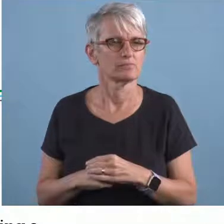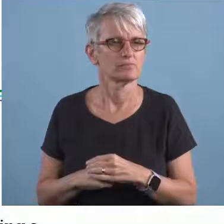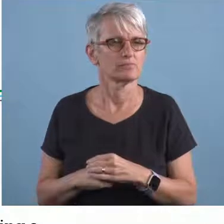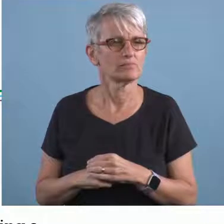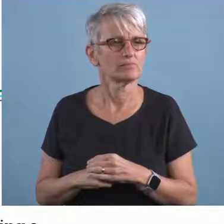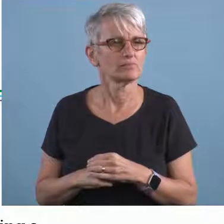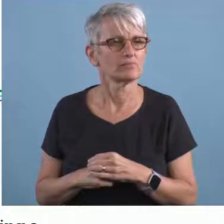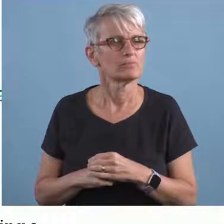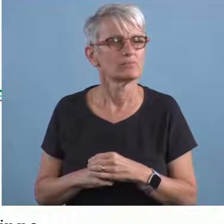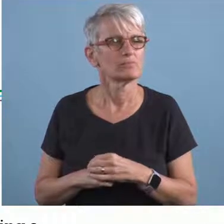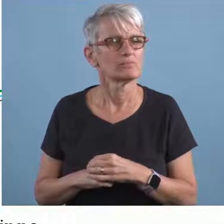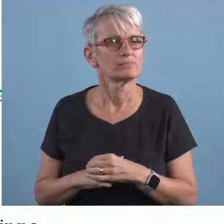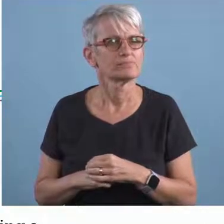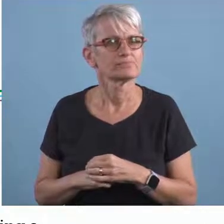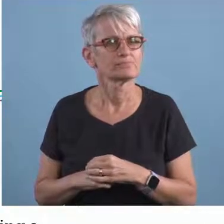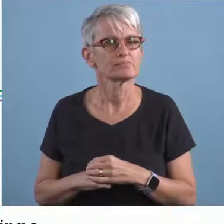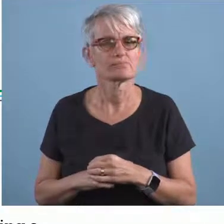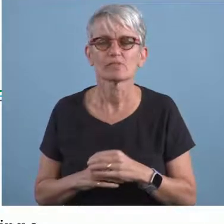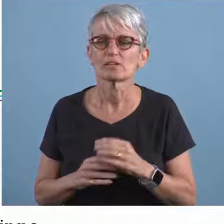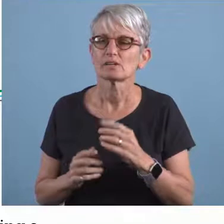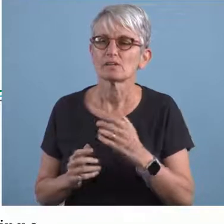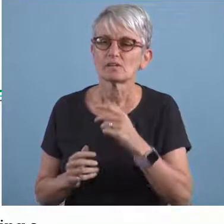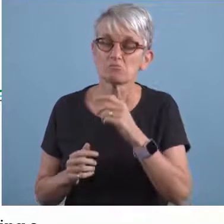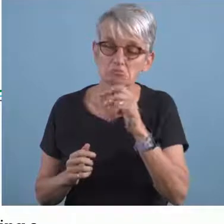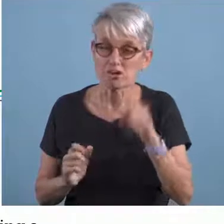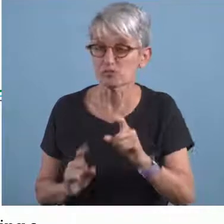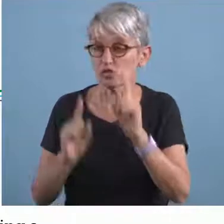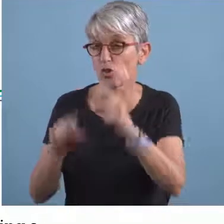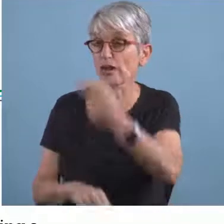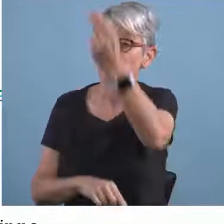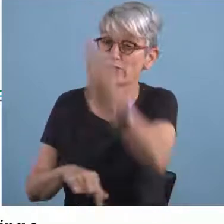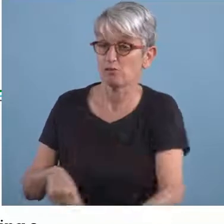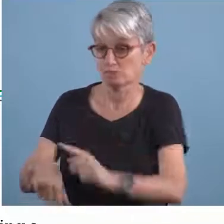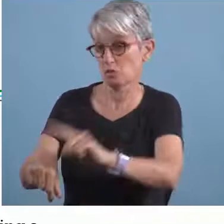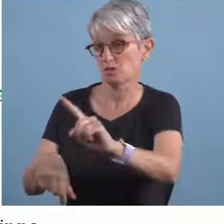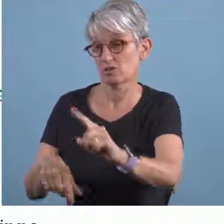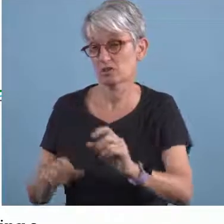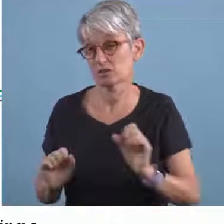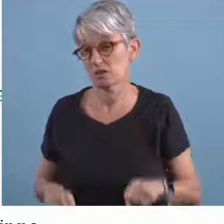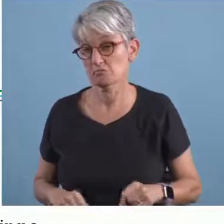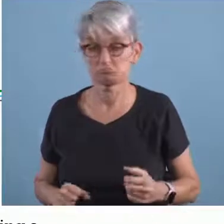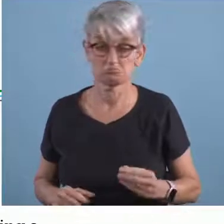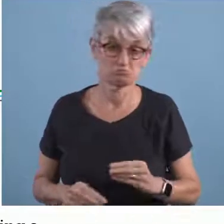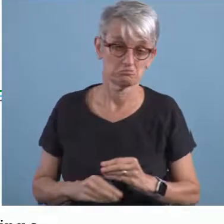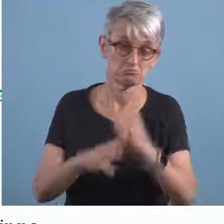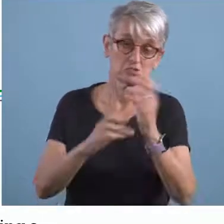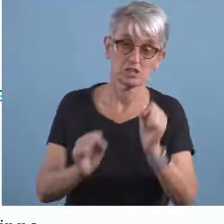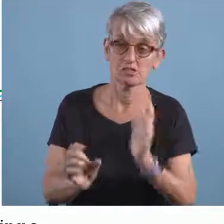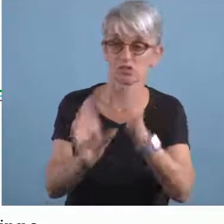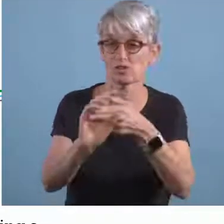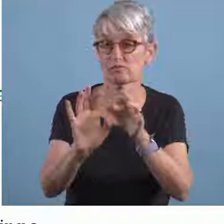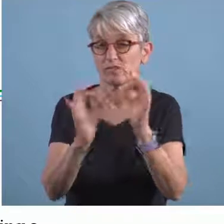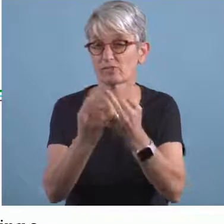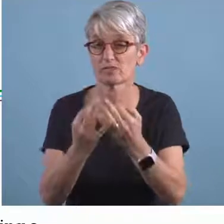Interventionists could, instead of going at 1 o'clock every Thursday, they might more easily be able to join a family